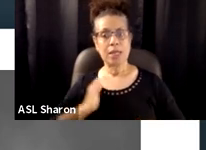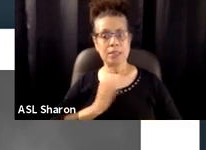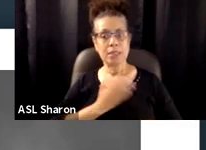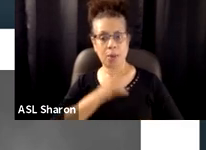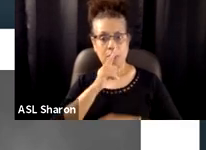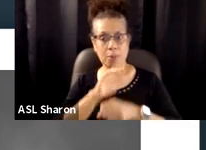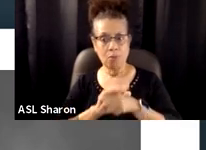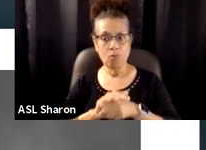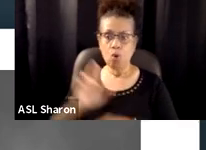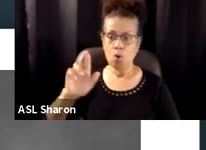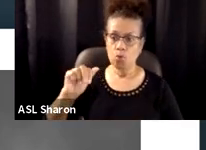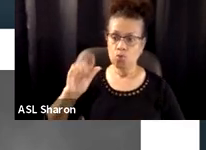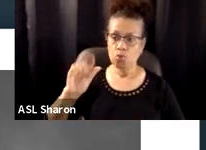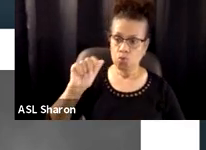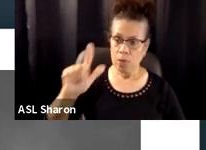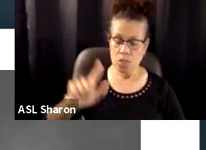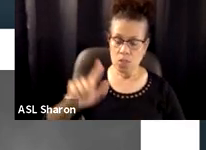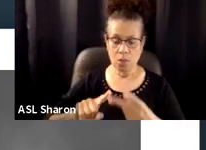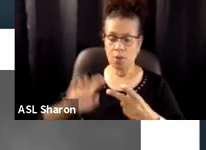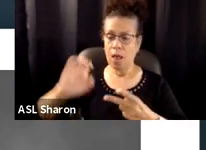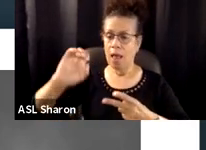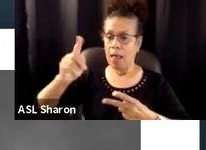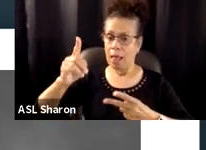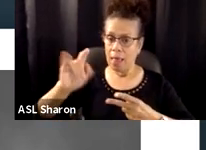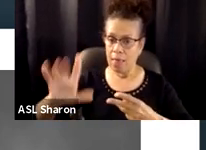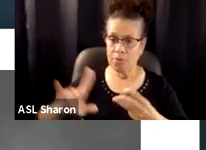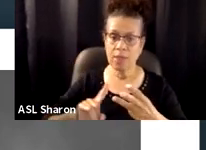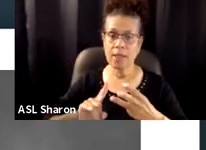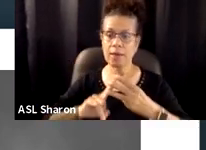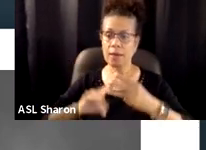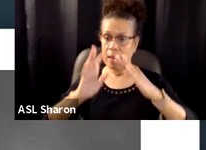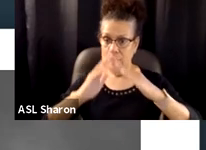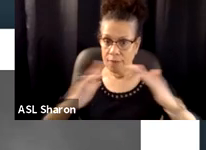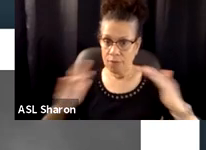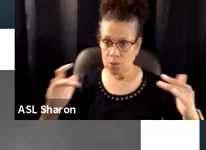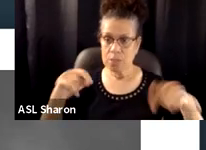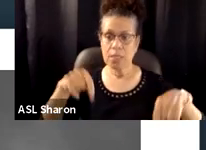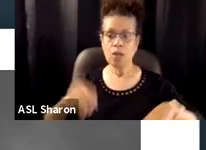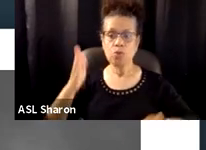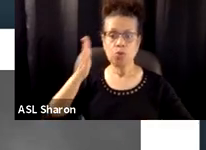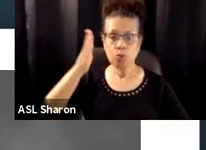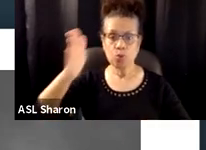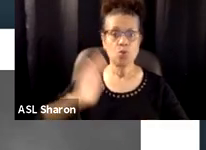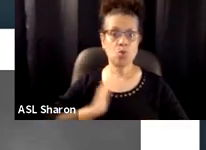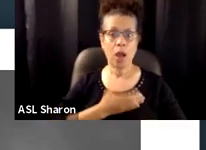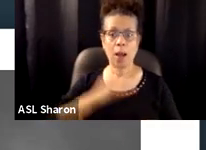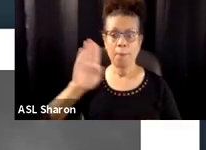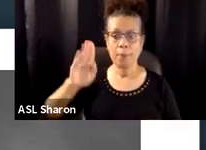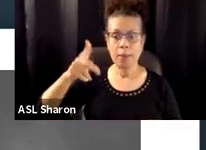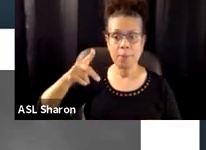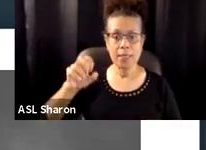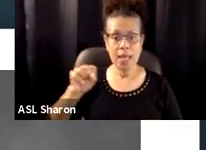ethnic and linguistic diversity and the the future of boston public schools looks exceptionally